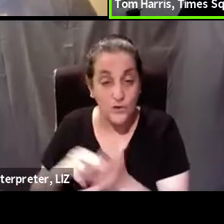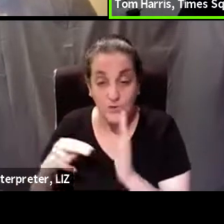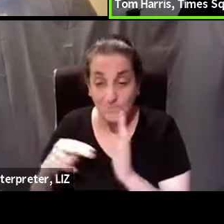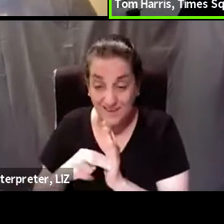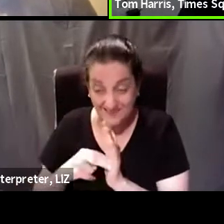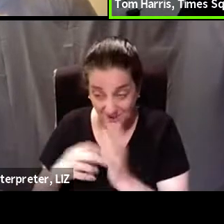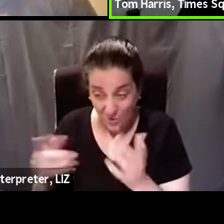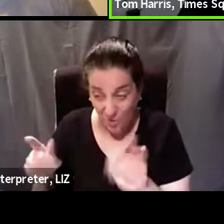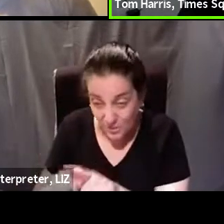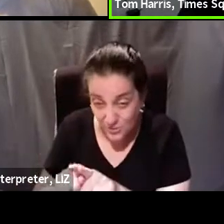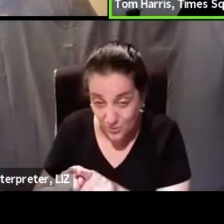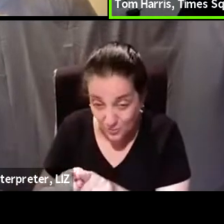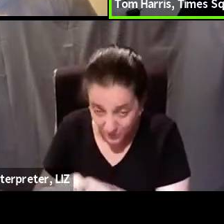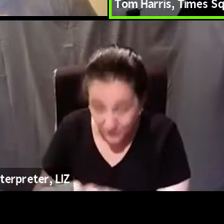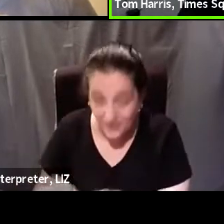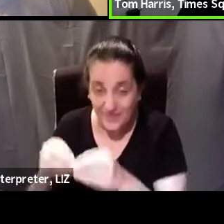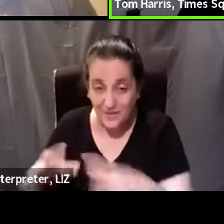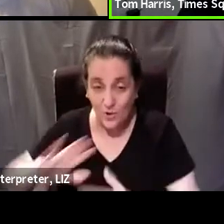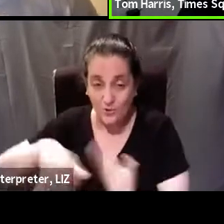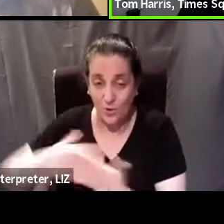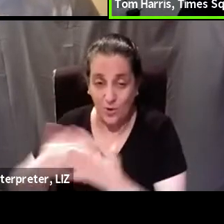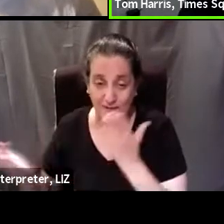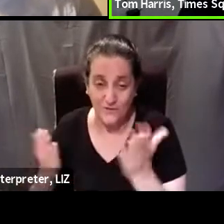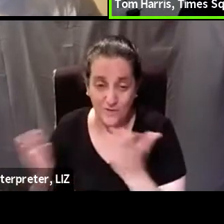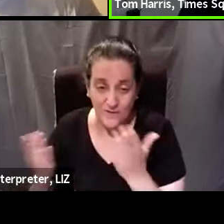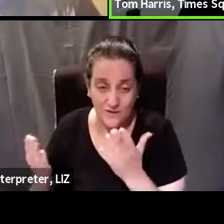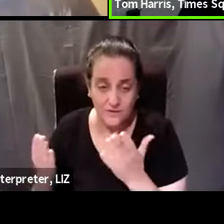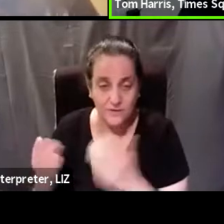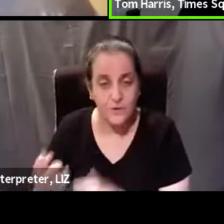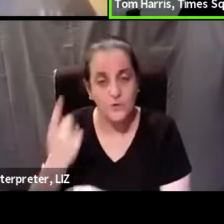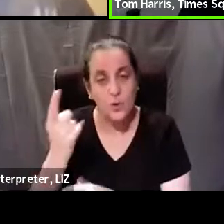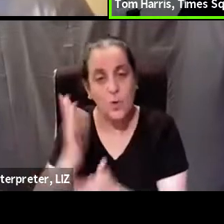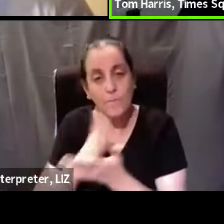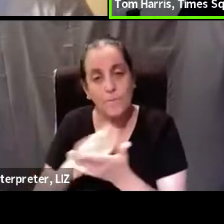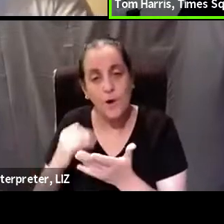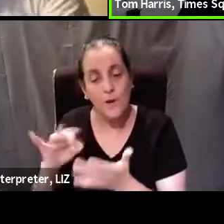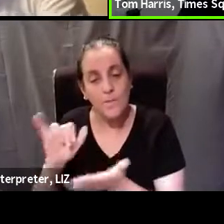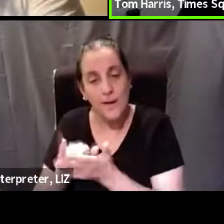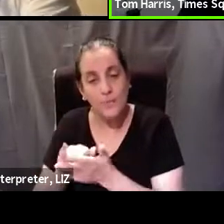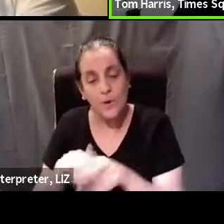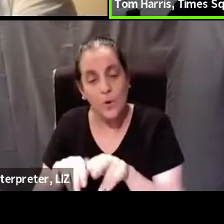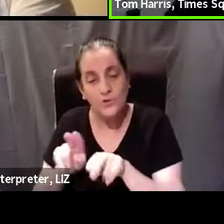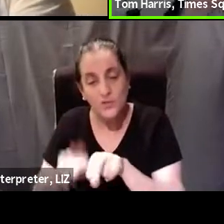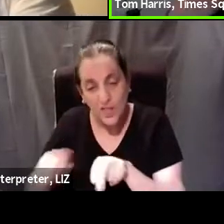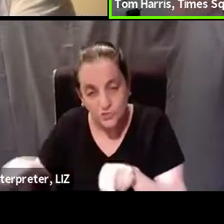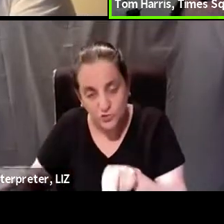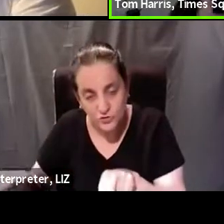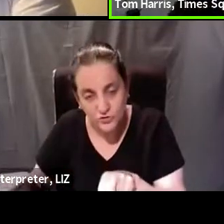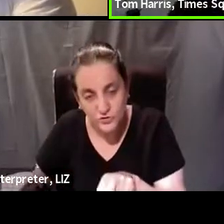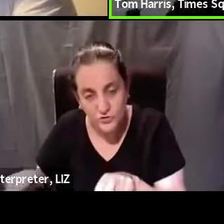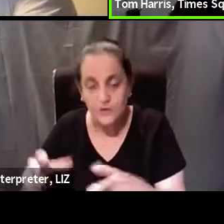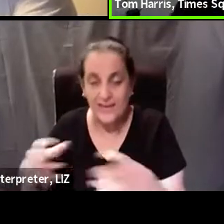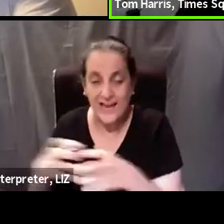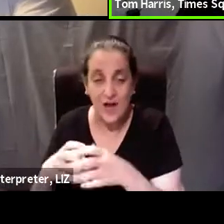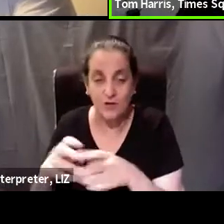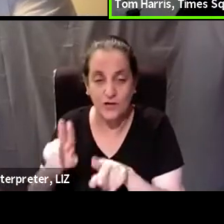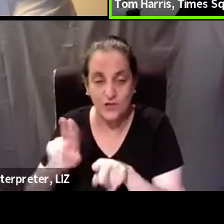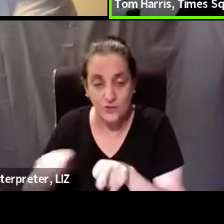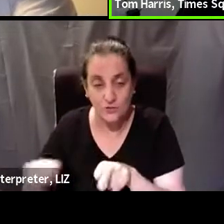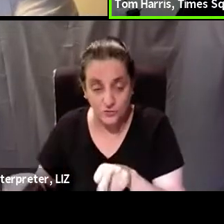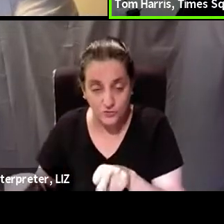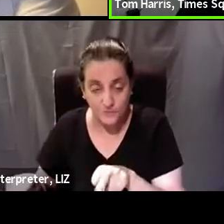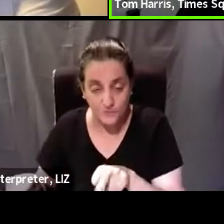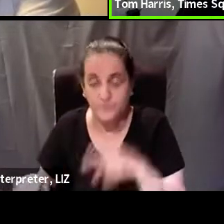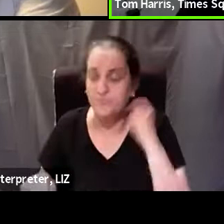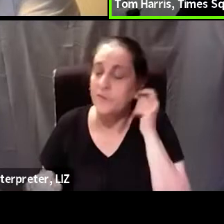services. So one of the great parts about the congregate shelters is, or from my perception